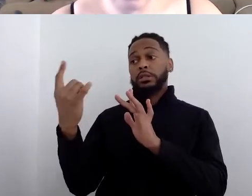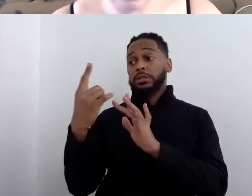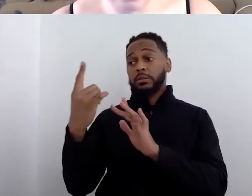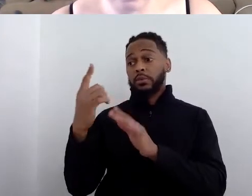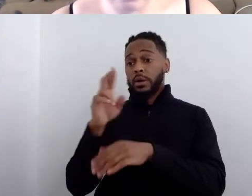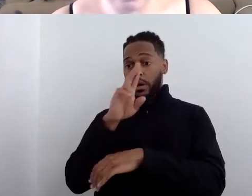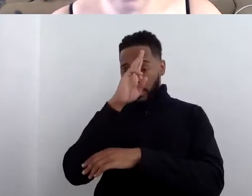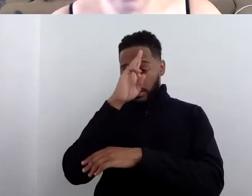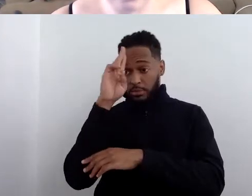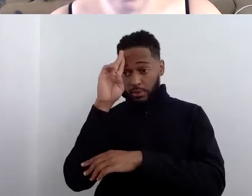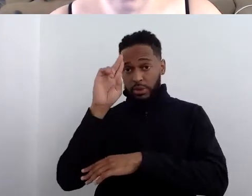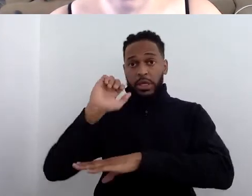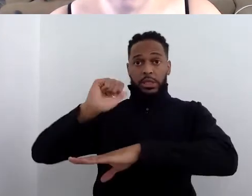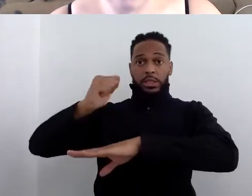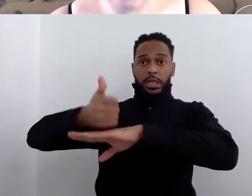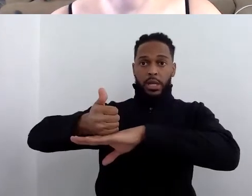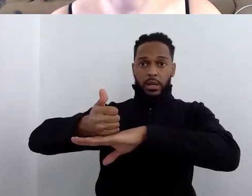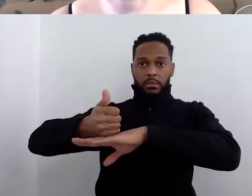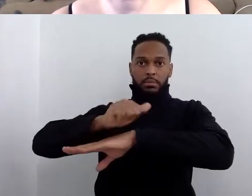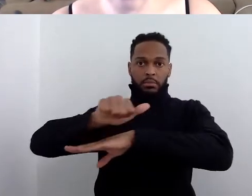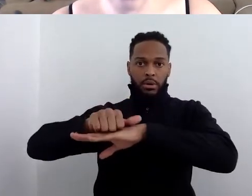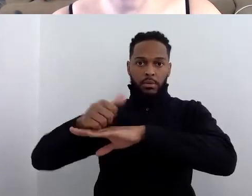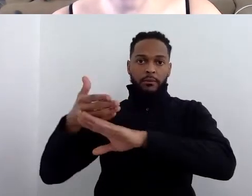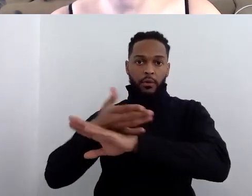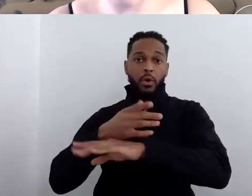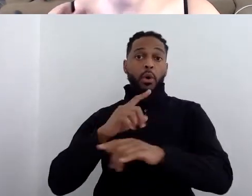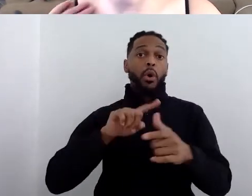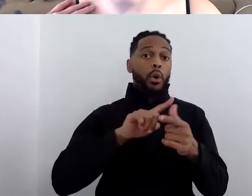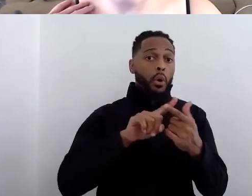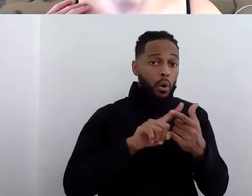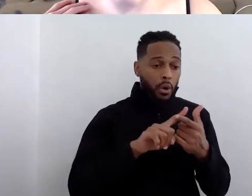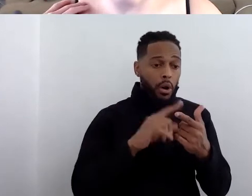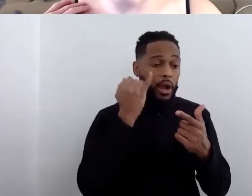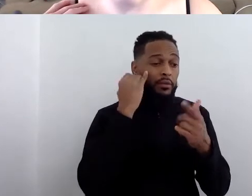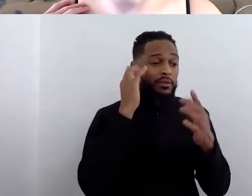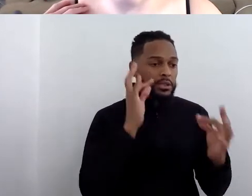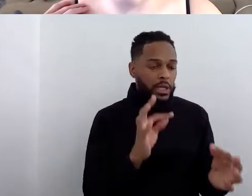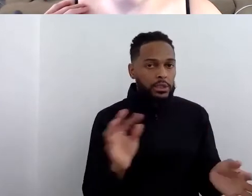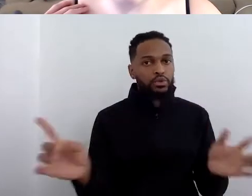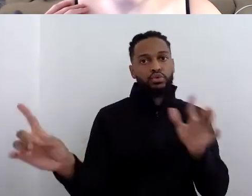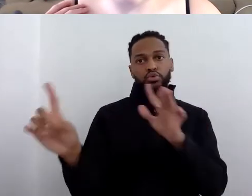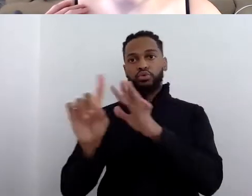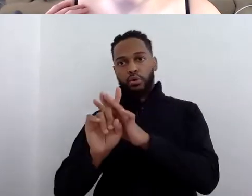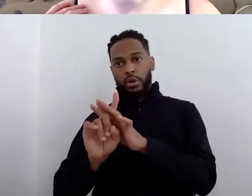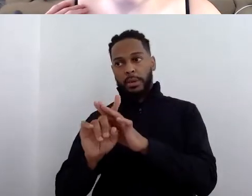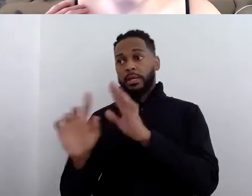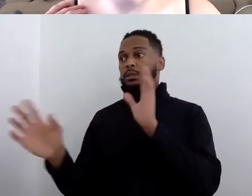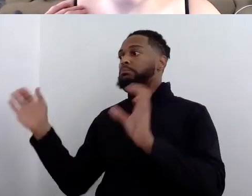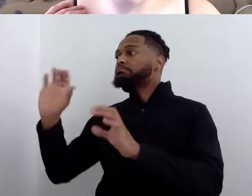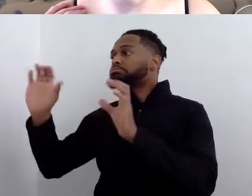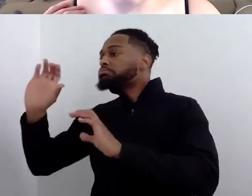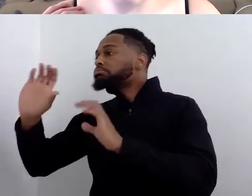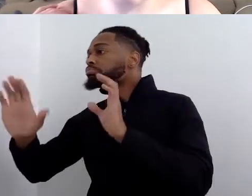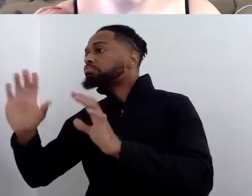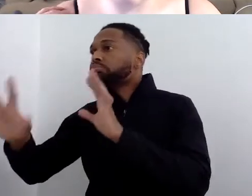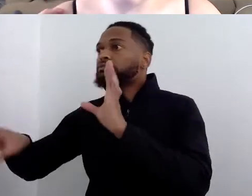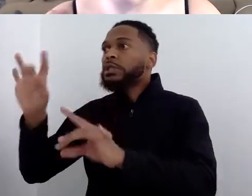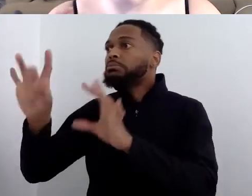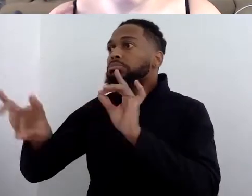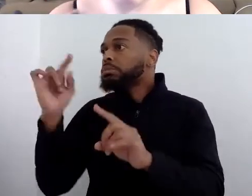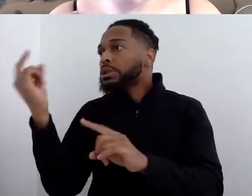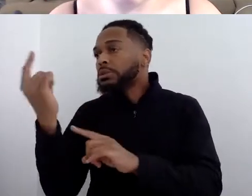it's organized, or if you're just going to show up and you're going to wait a while they find someone or find the connection.